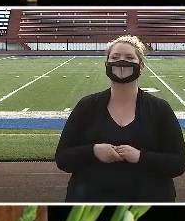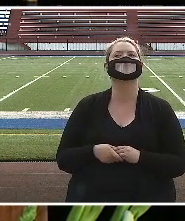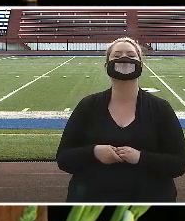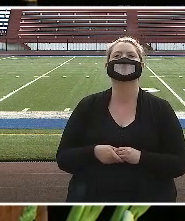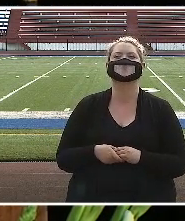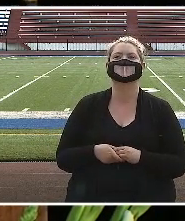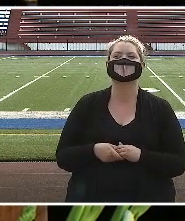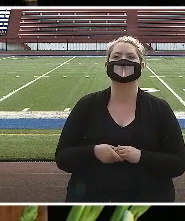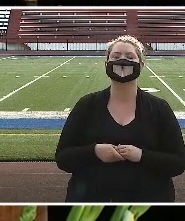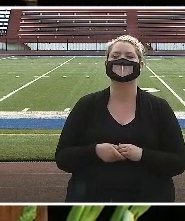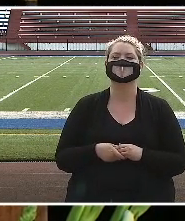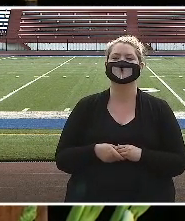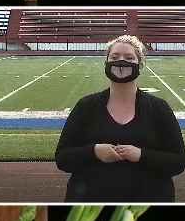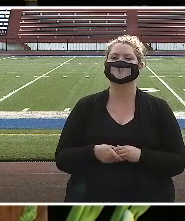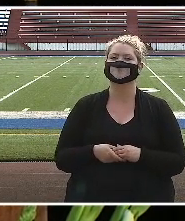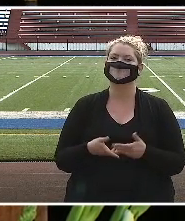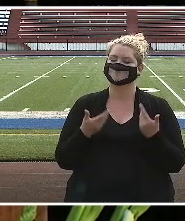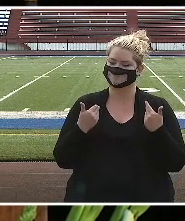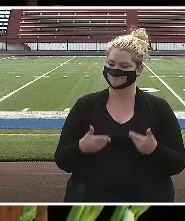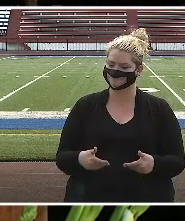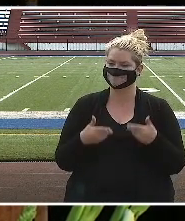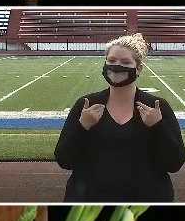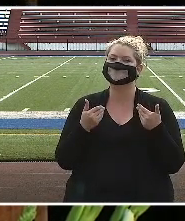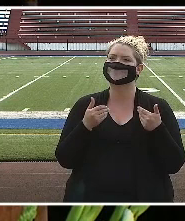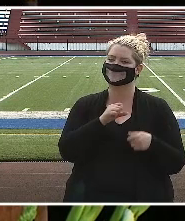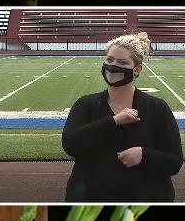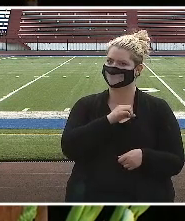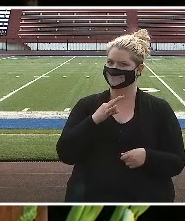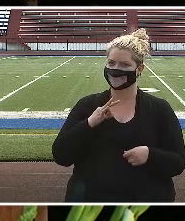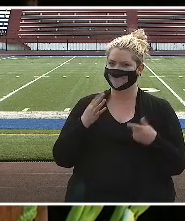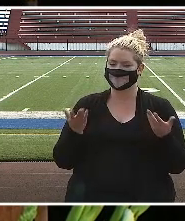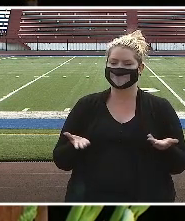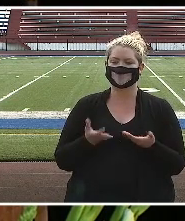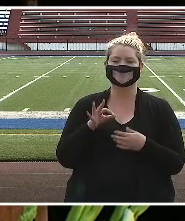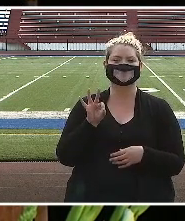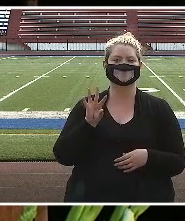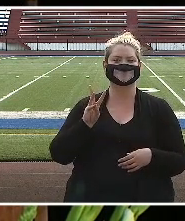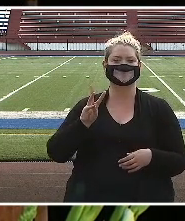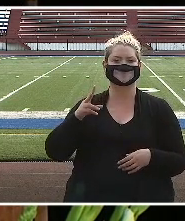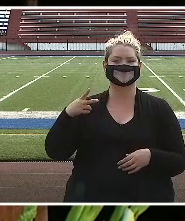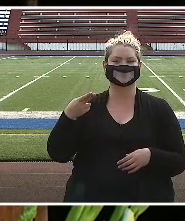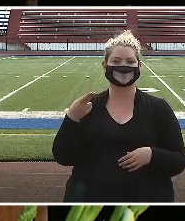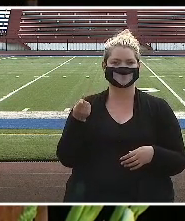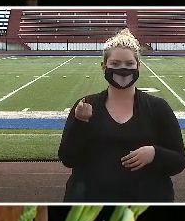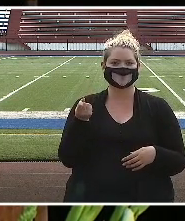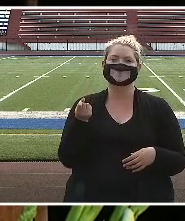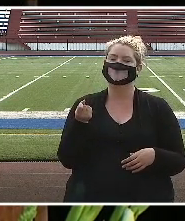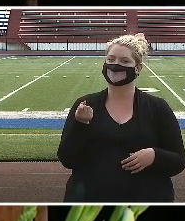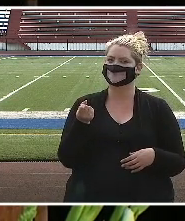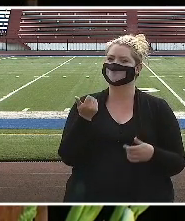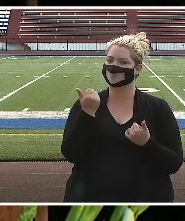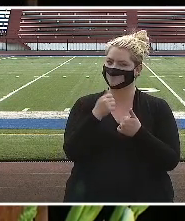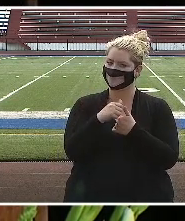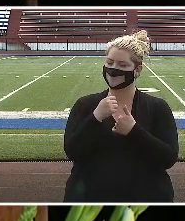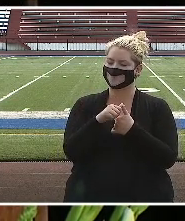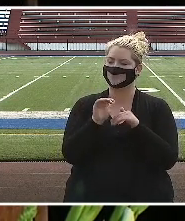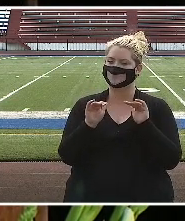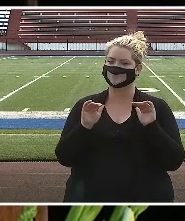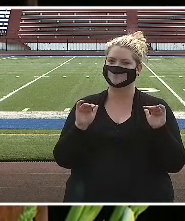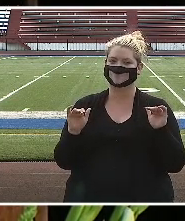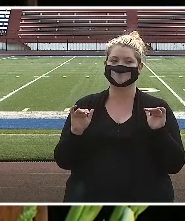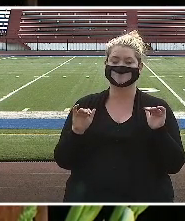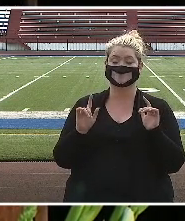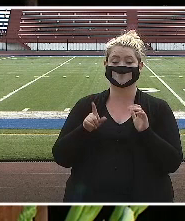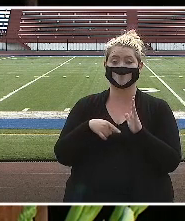Myself and the staff of Federal Way High School would like you to know that once an eagle, always an